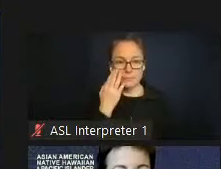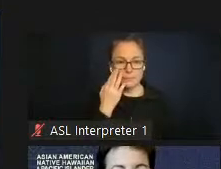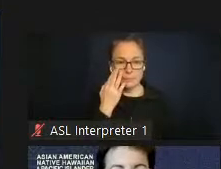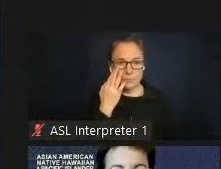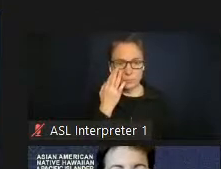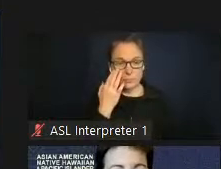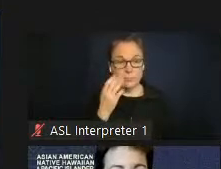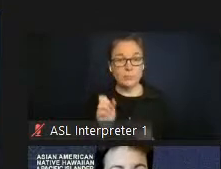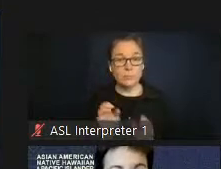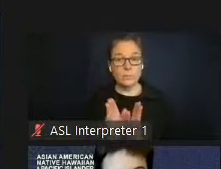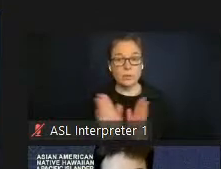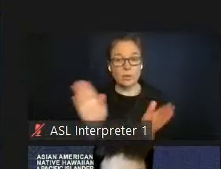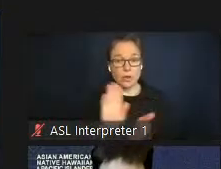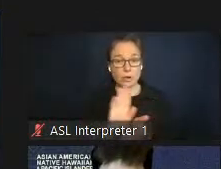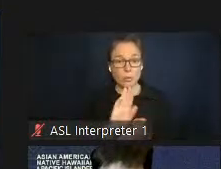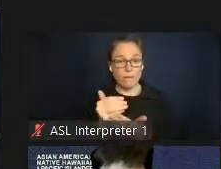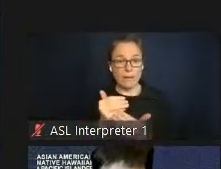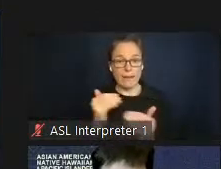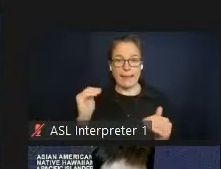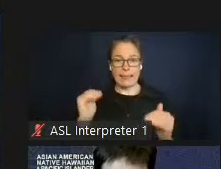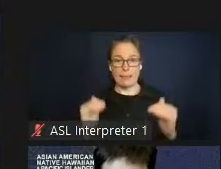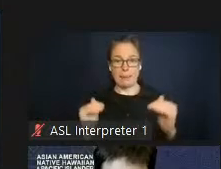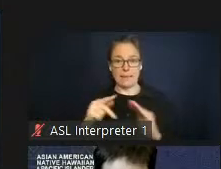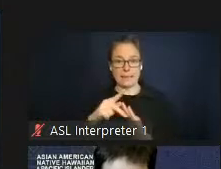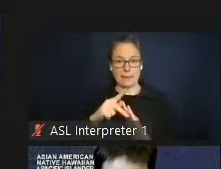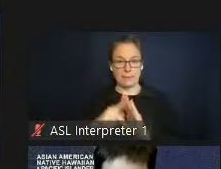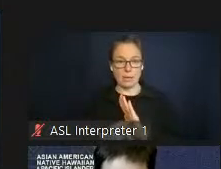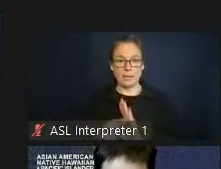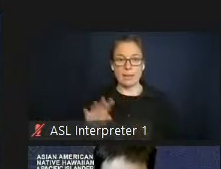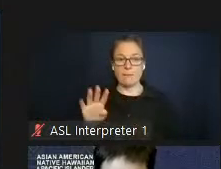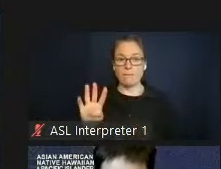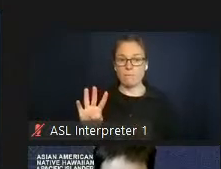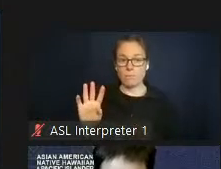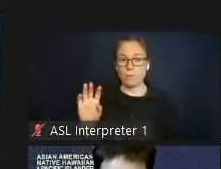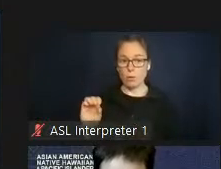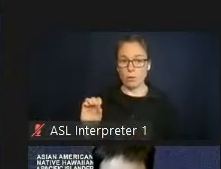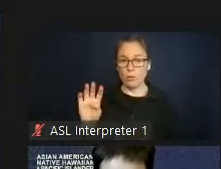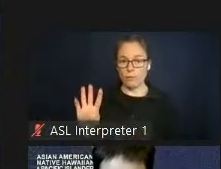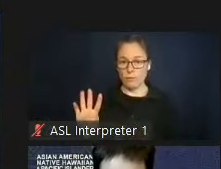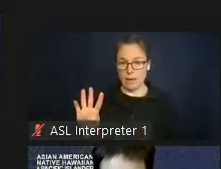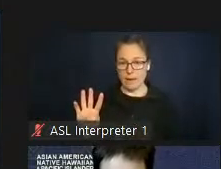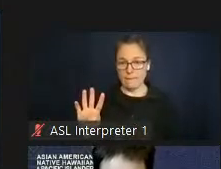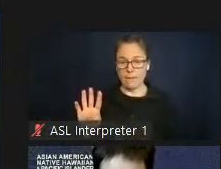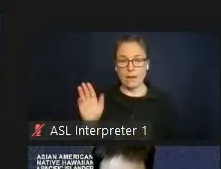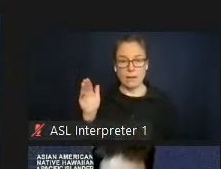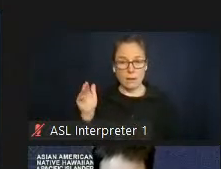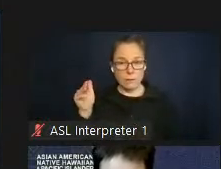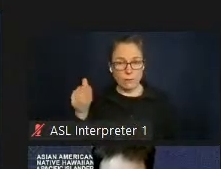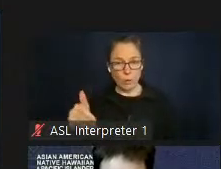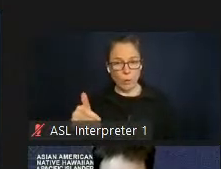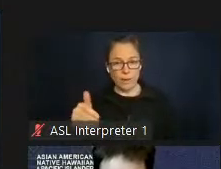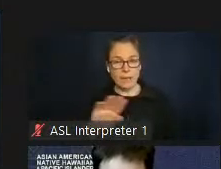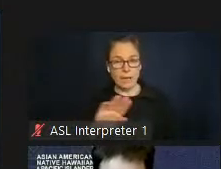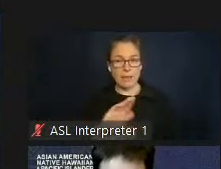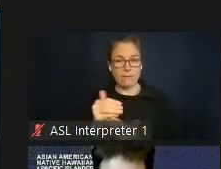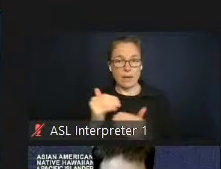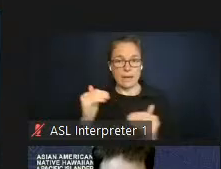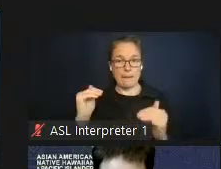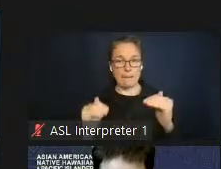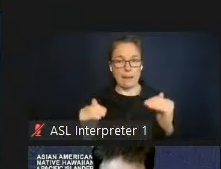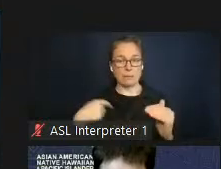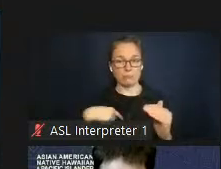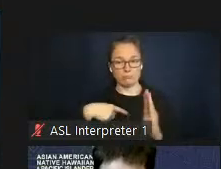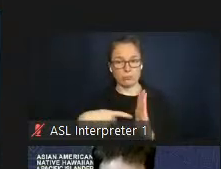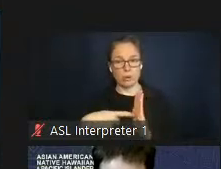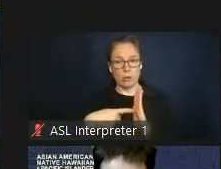General funds fund balance policy. Policy 405 targets the county's fund balance requirements and